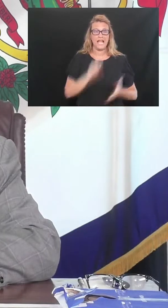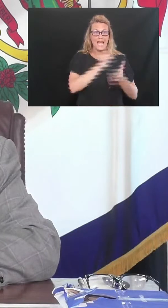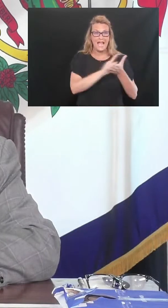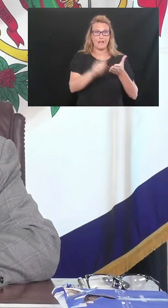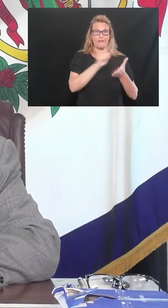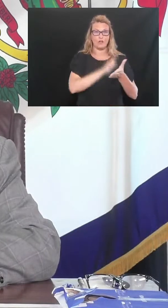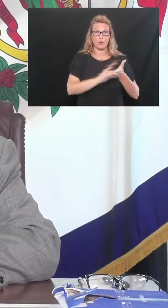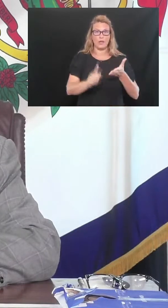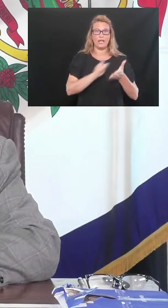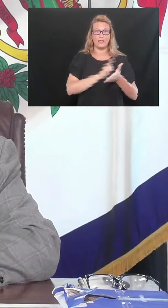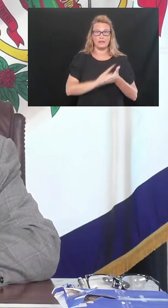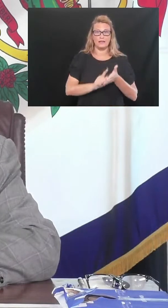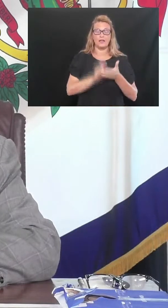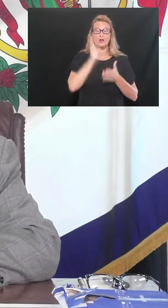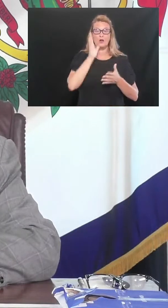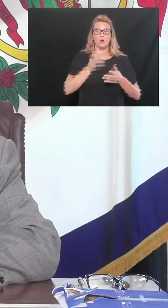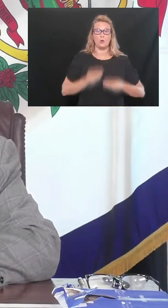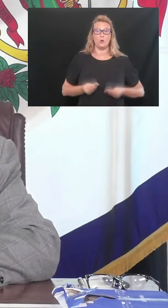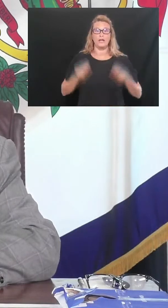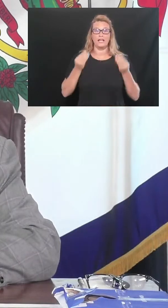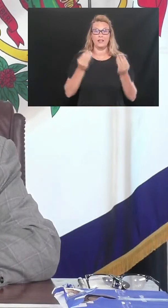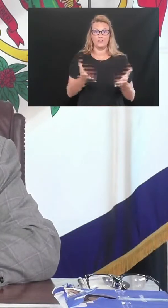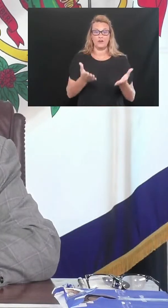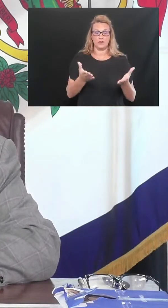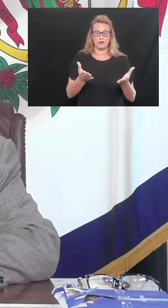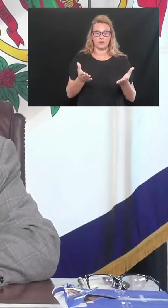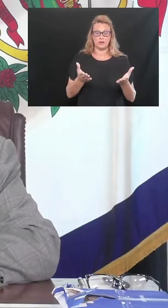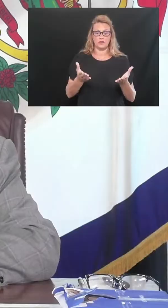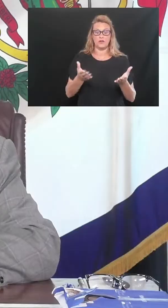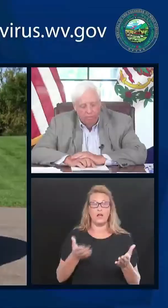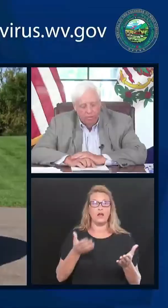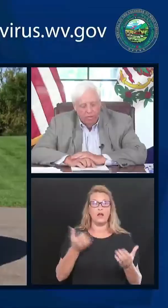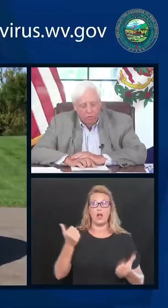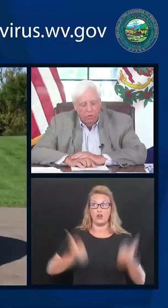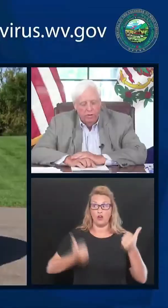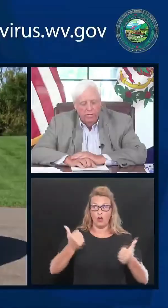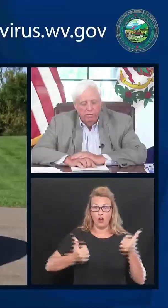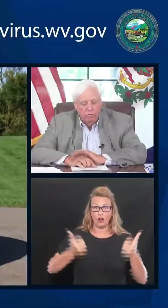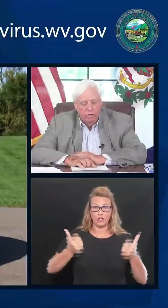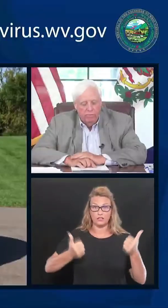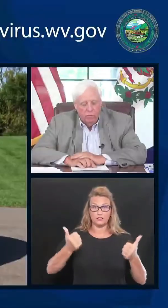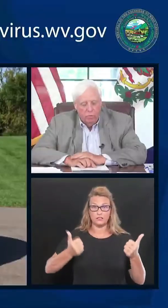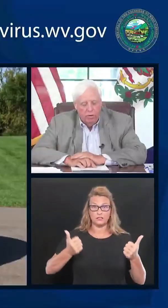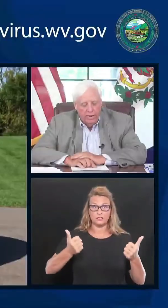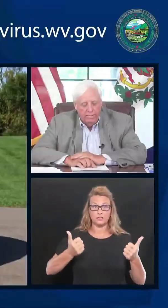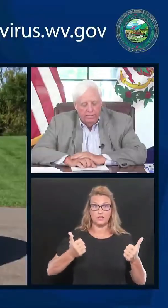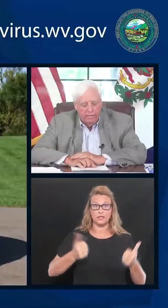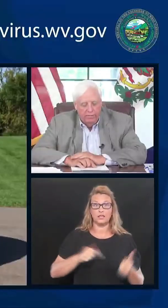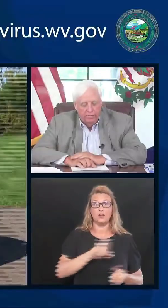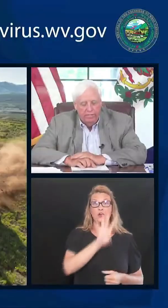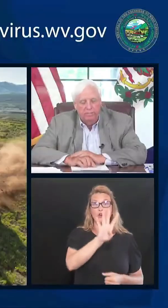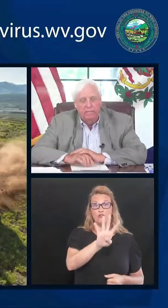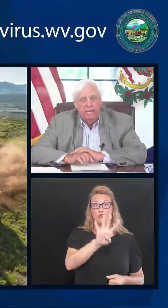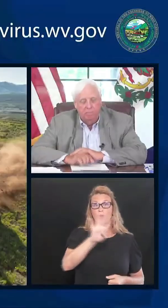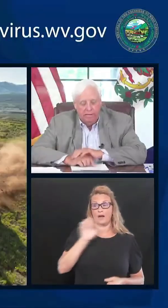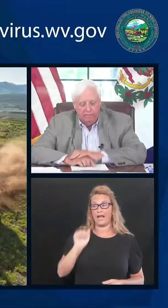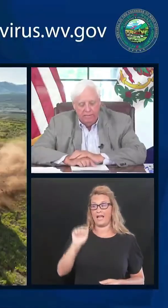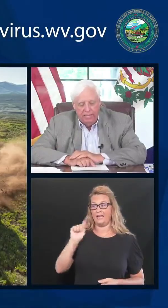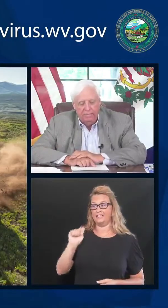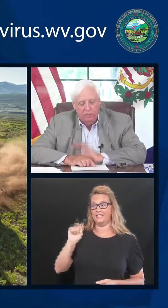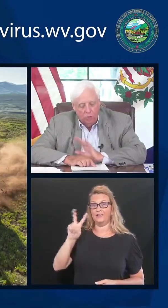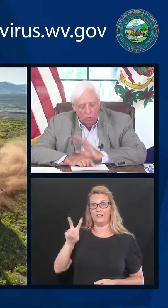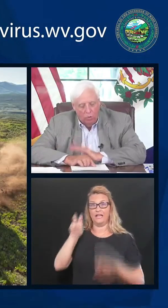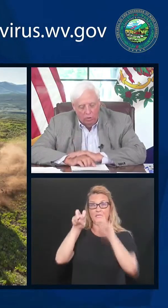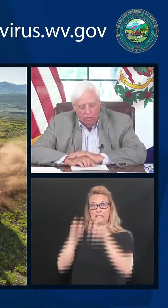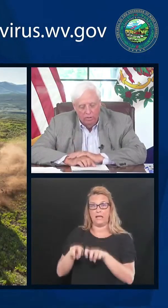give away a very high-end luxury sports car. We're going to give away 4 ATV